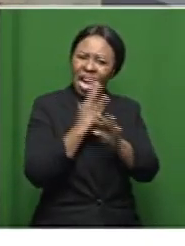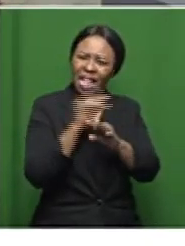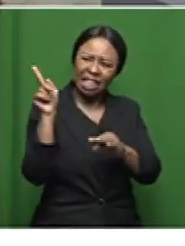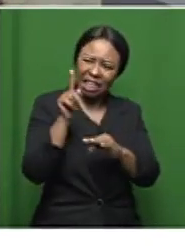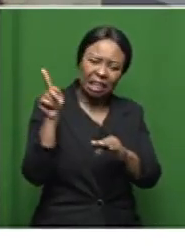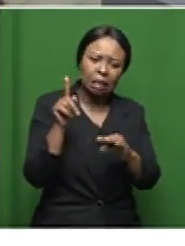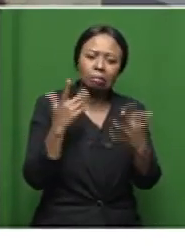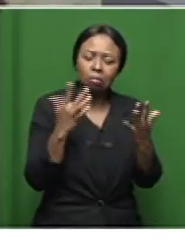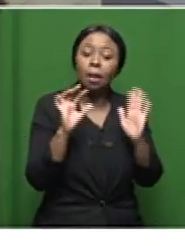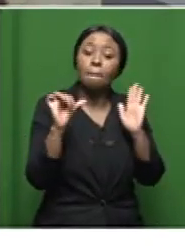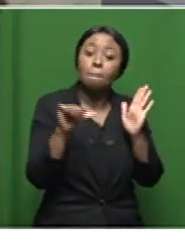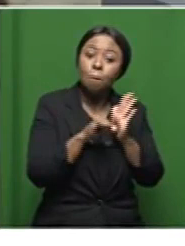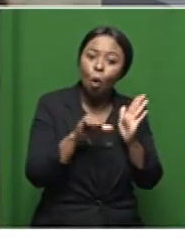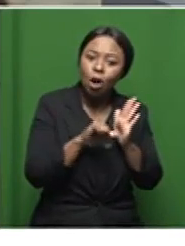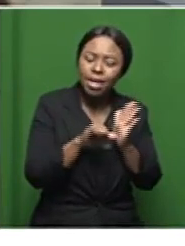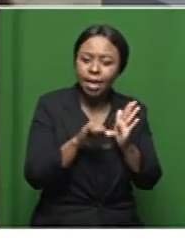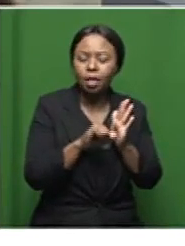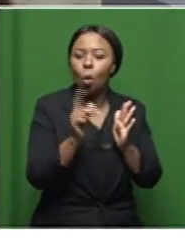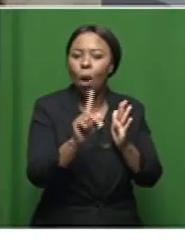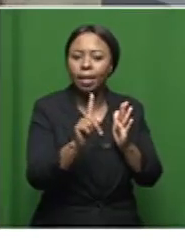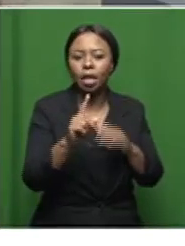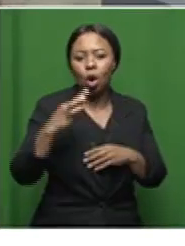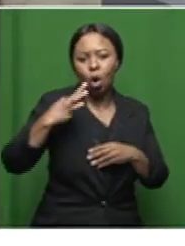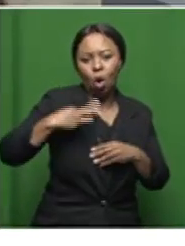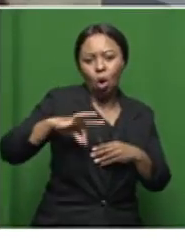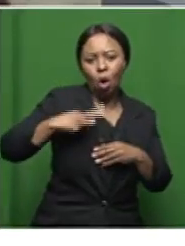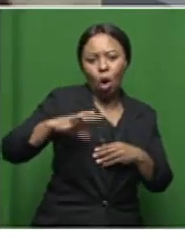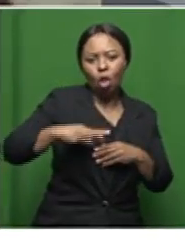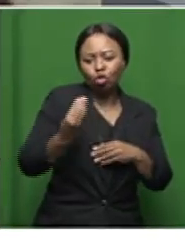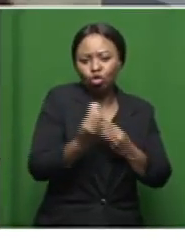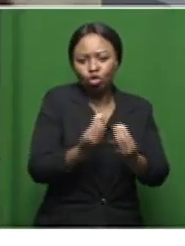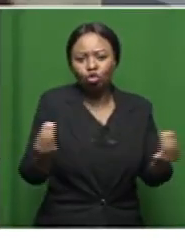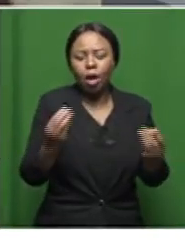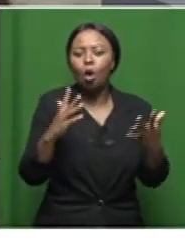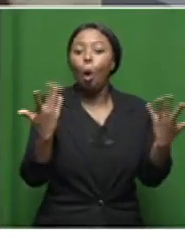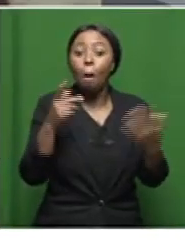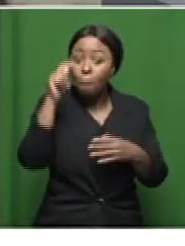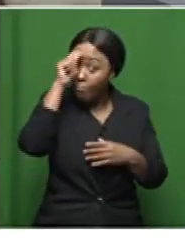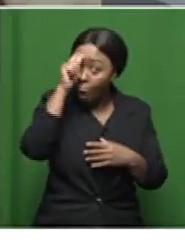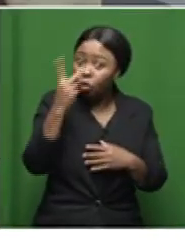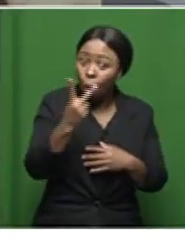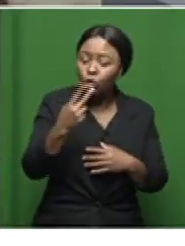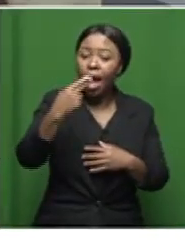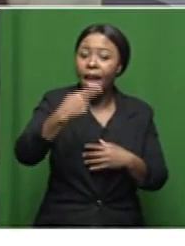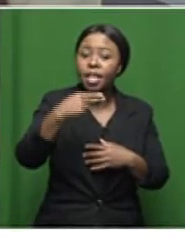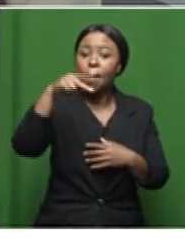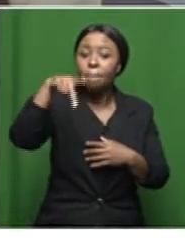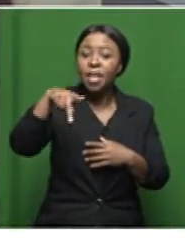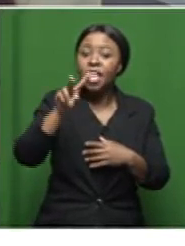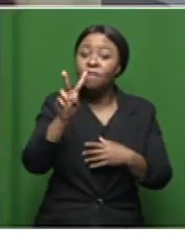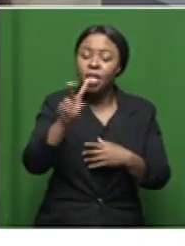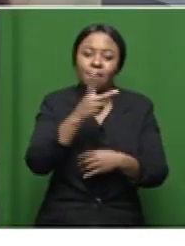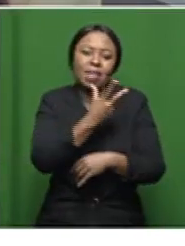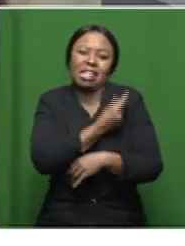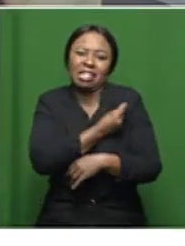very important for our girl children, even boys, to go for the HPV vaccine when